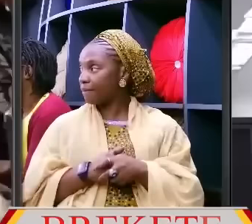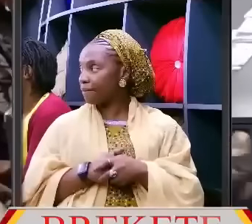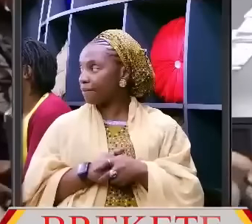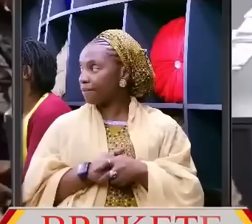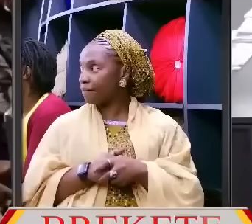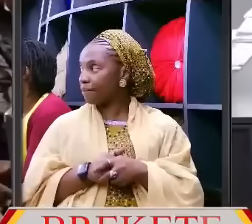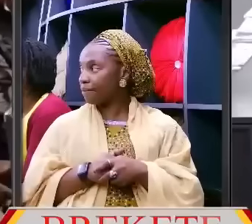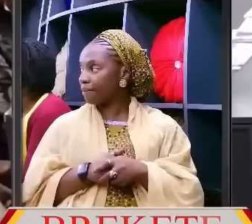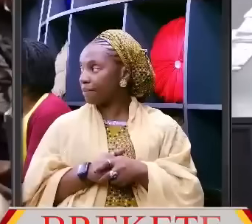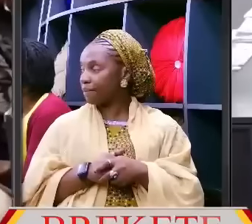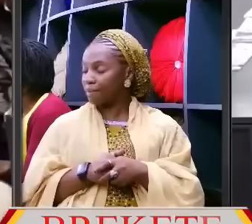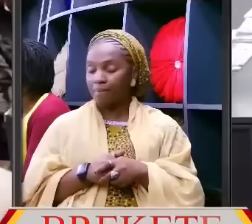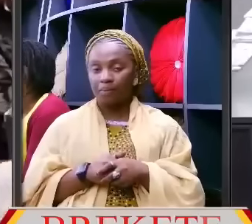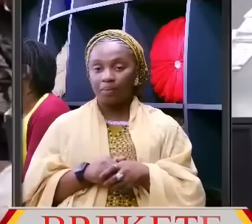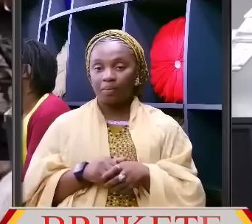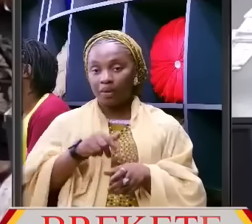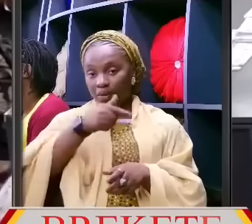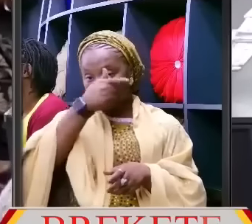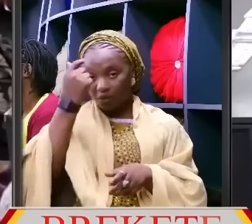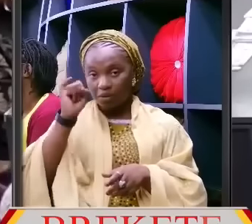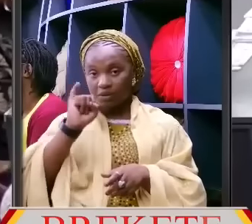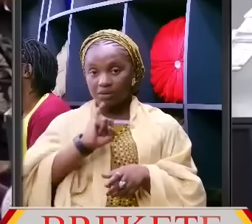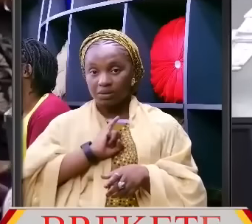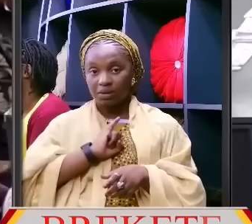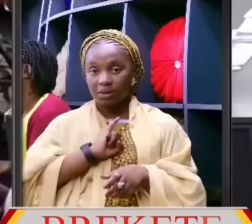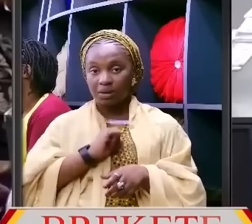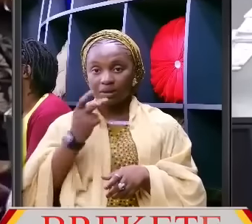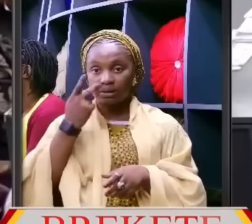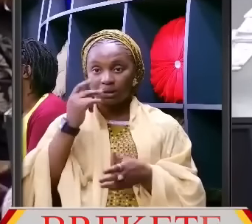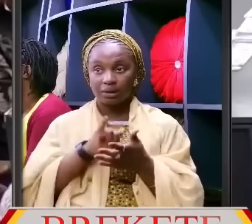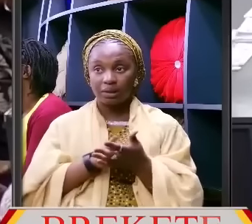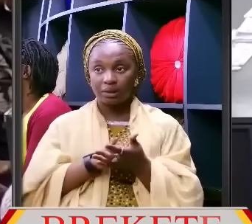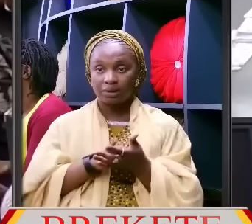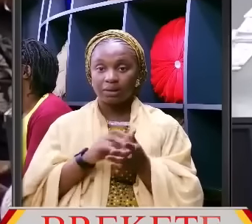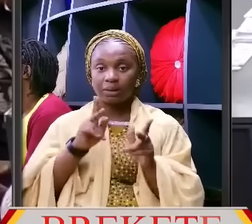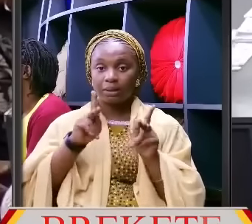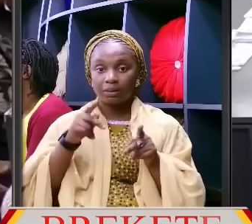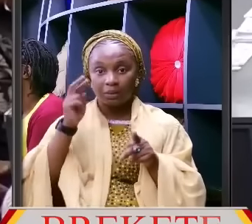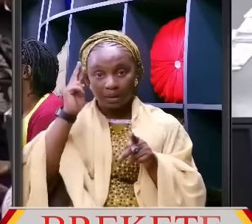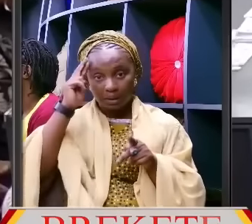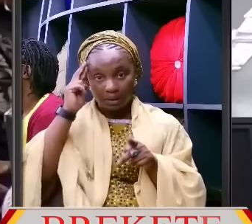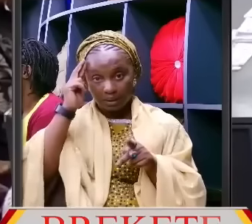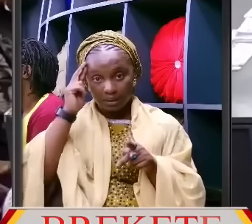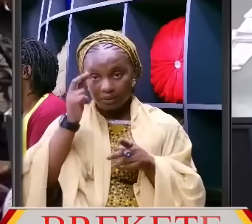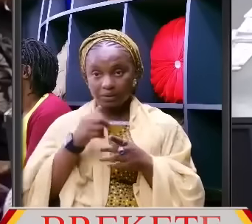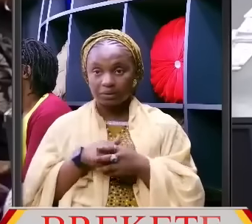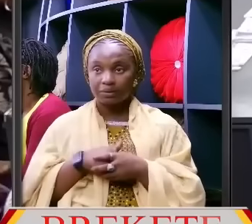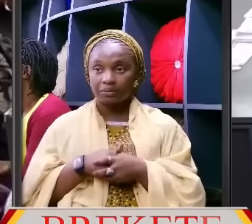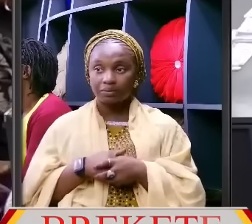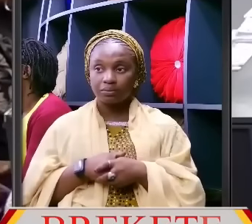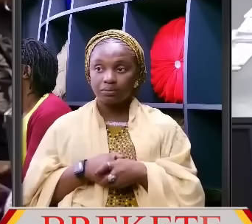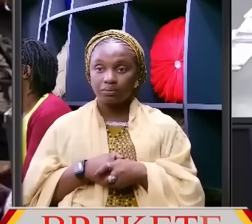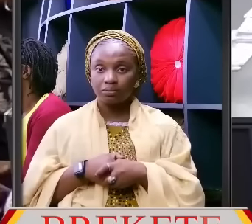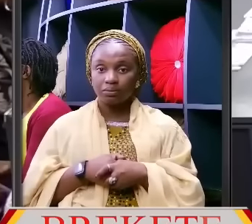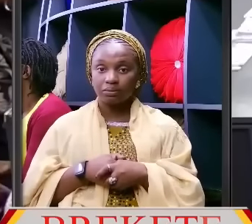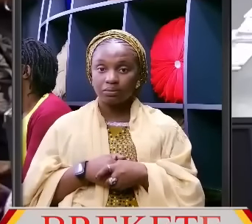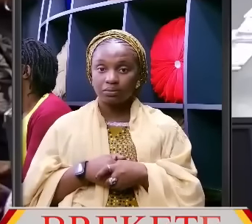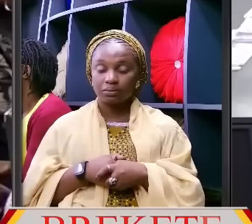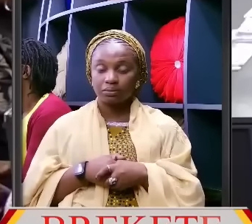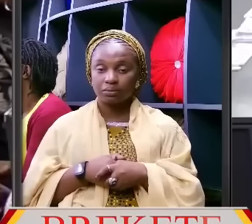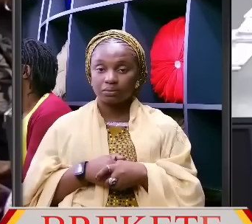You see, saying a man will get sense. Because for my place, ordinary president, to come say, if small pekin no recognize, say, age